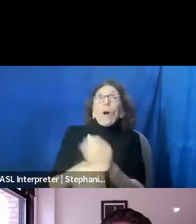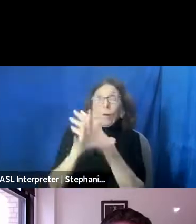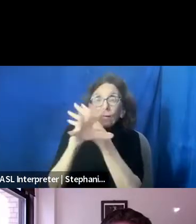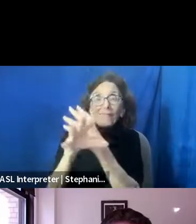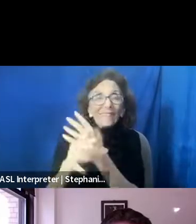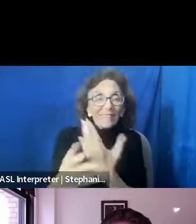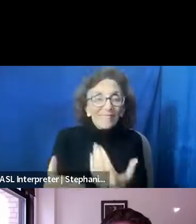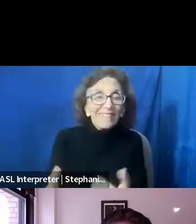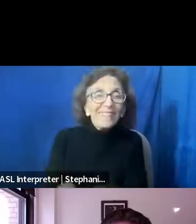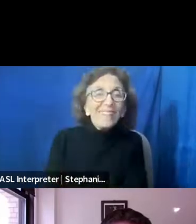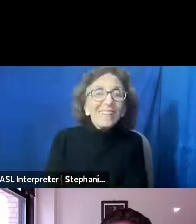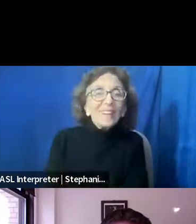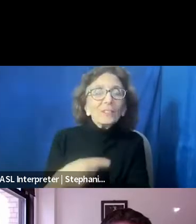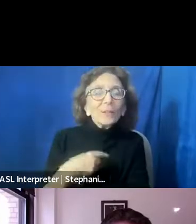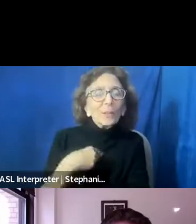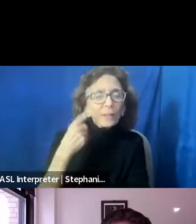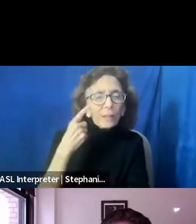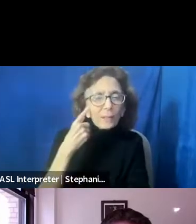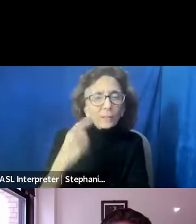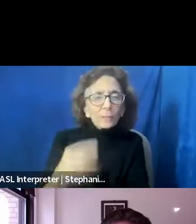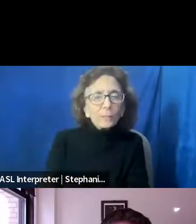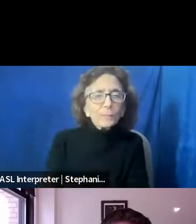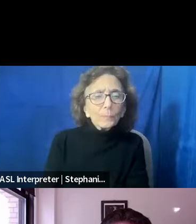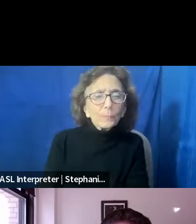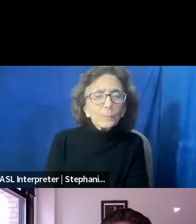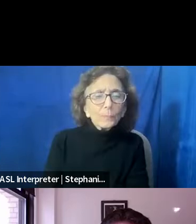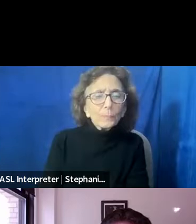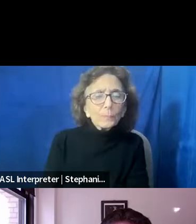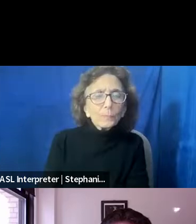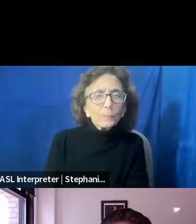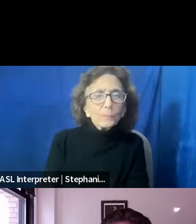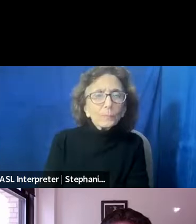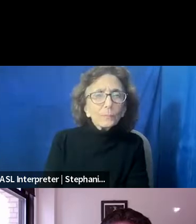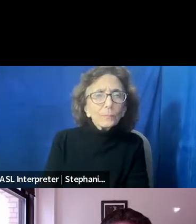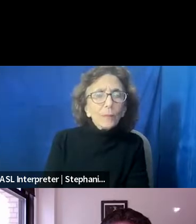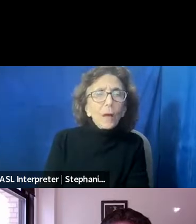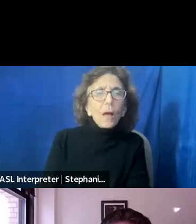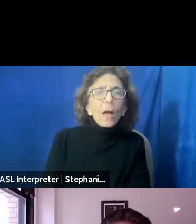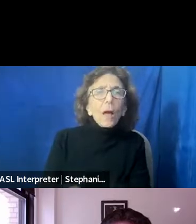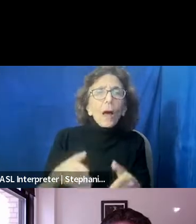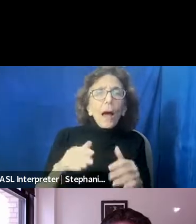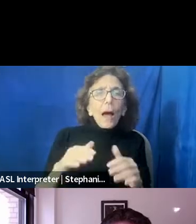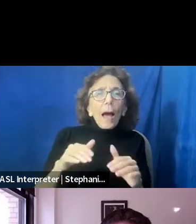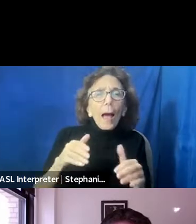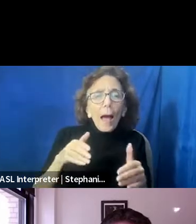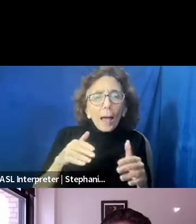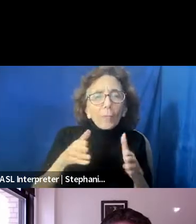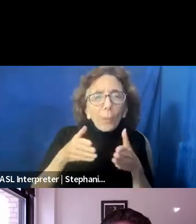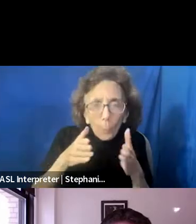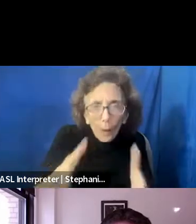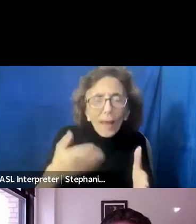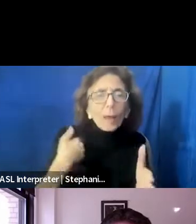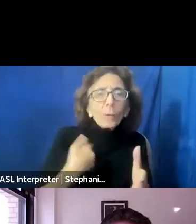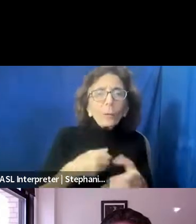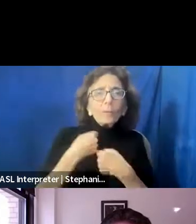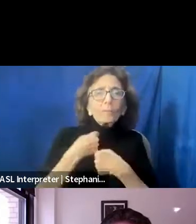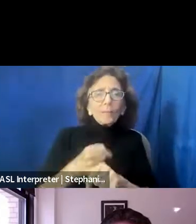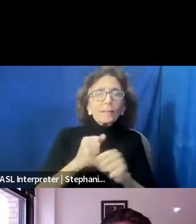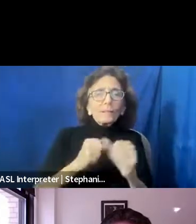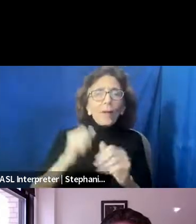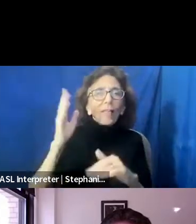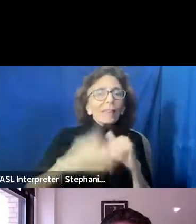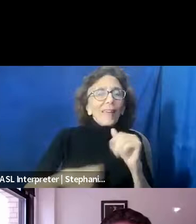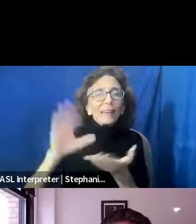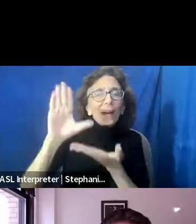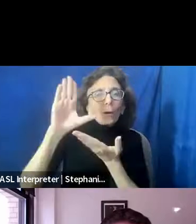So I think it's more about how we accomplish the work than having to cut back on